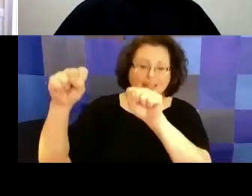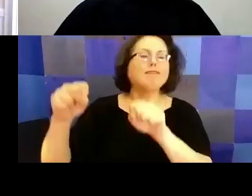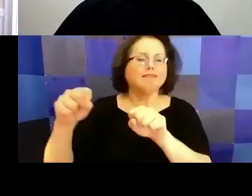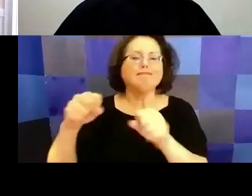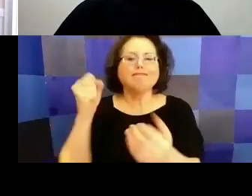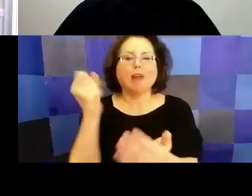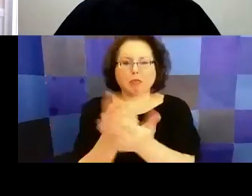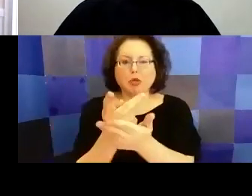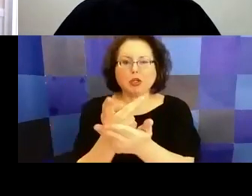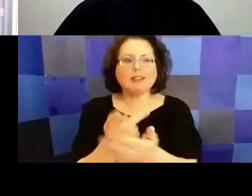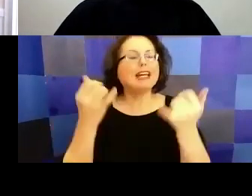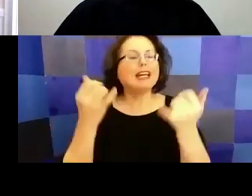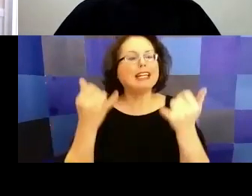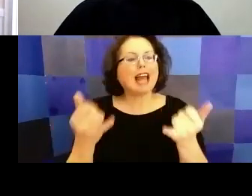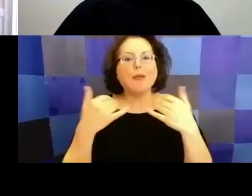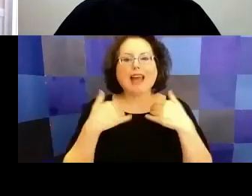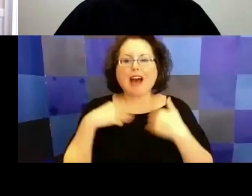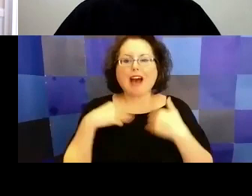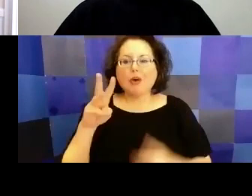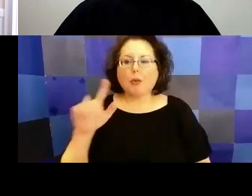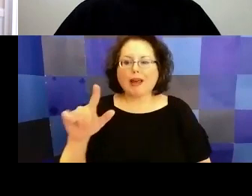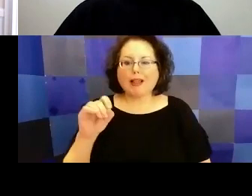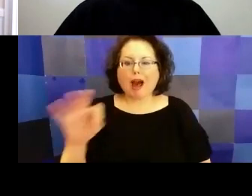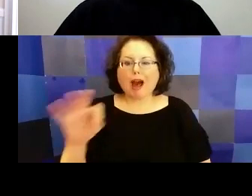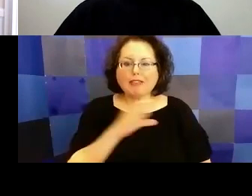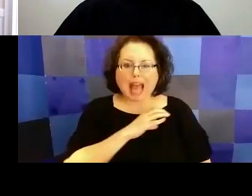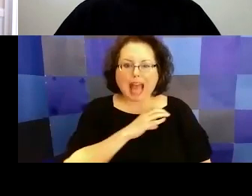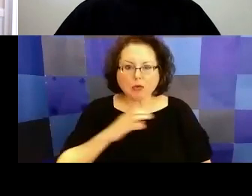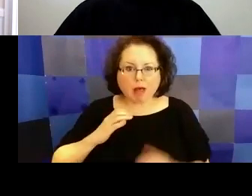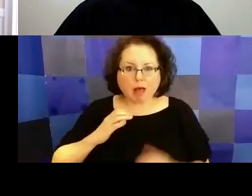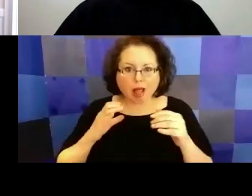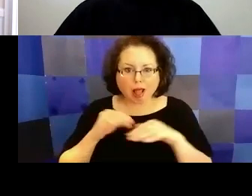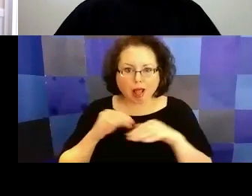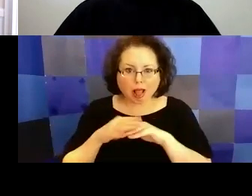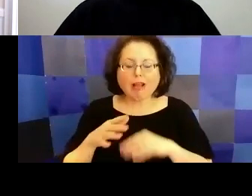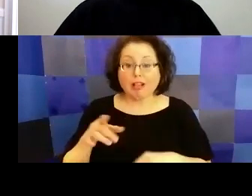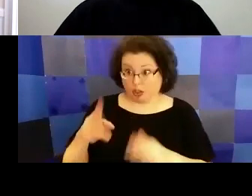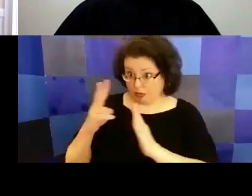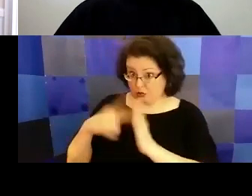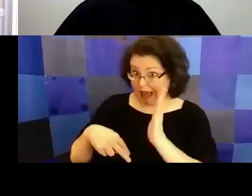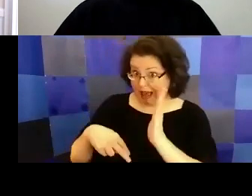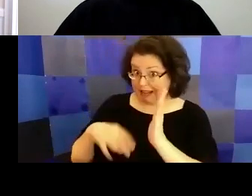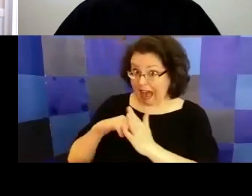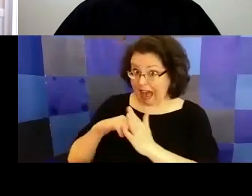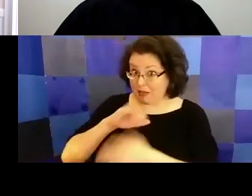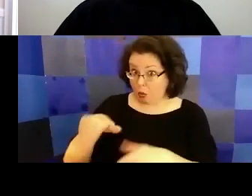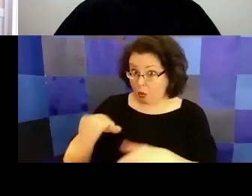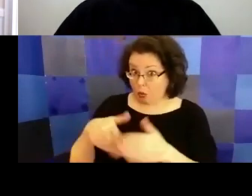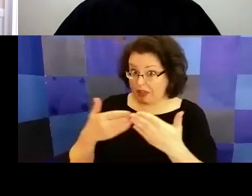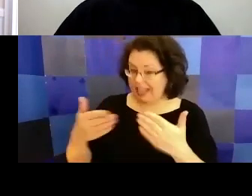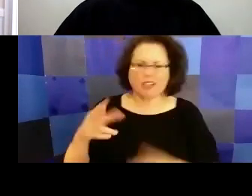And now we have a will of council. Do you have that, Madam Clerk? Yes. Do you want it read in entirety? No,